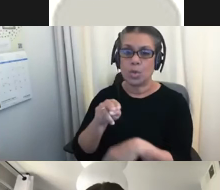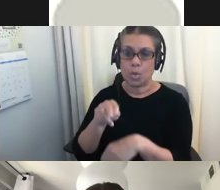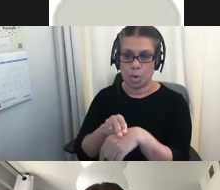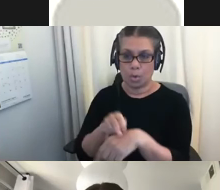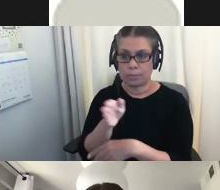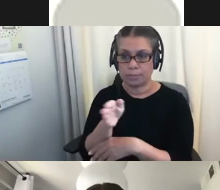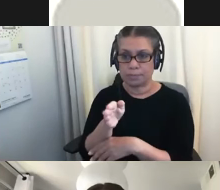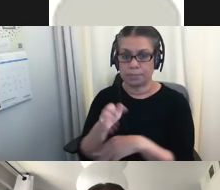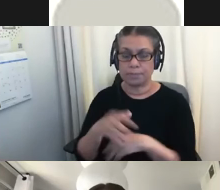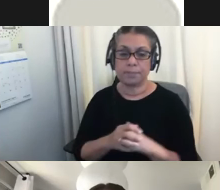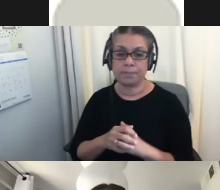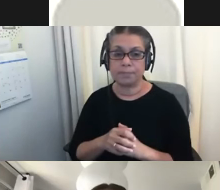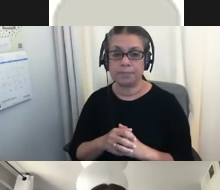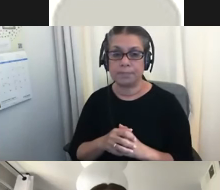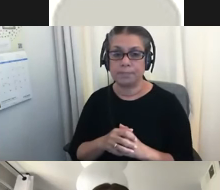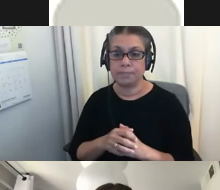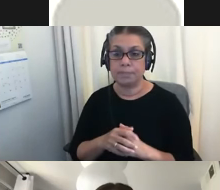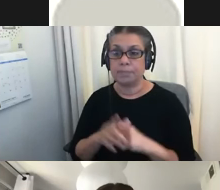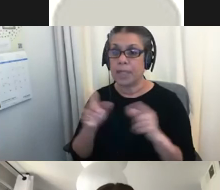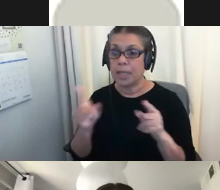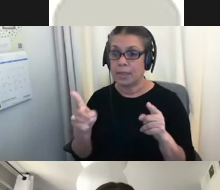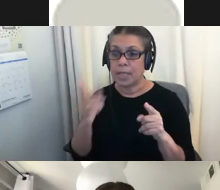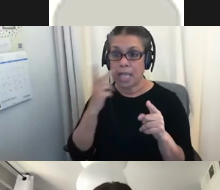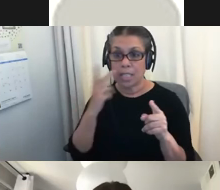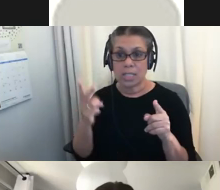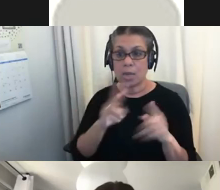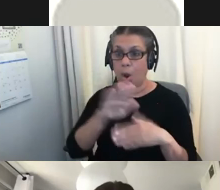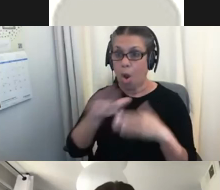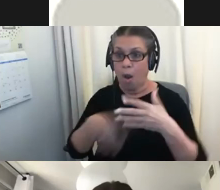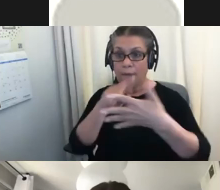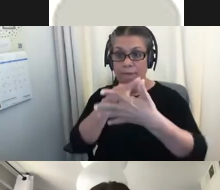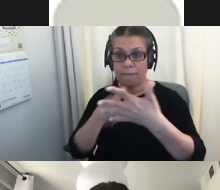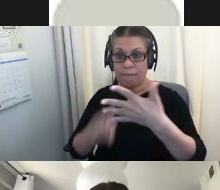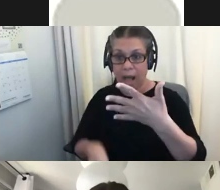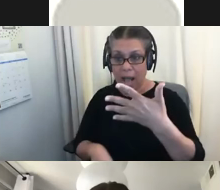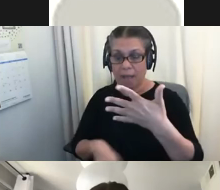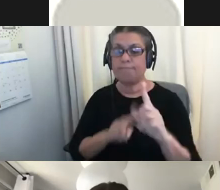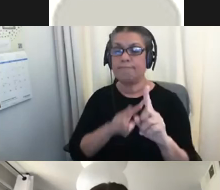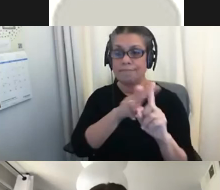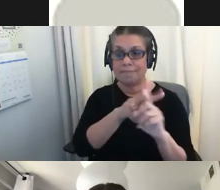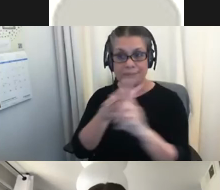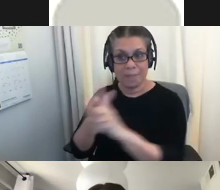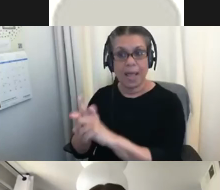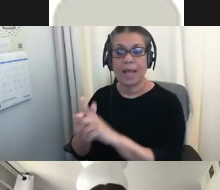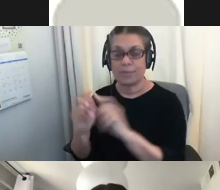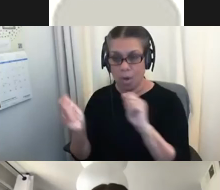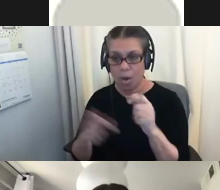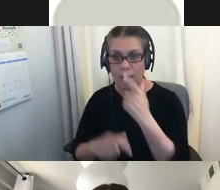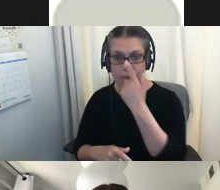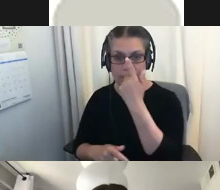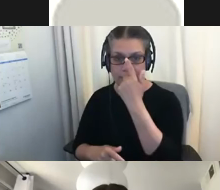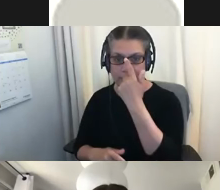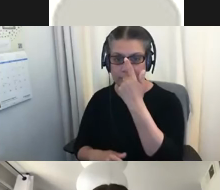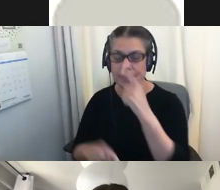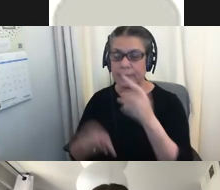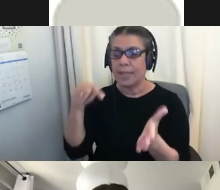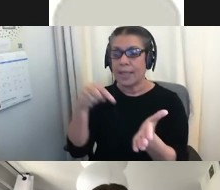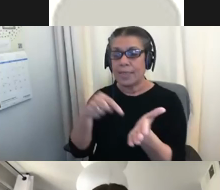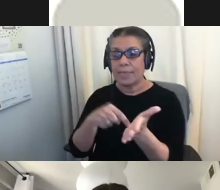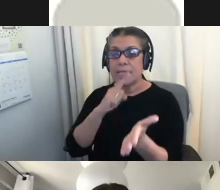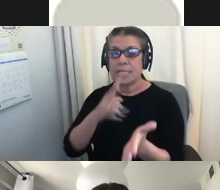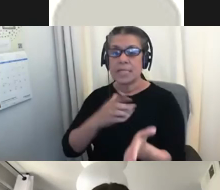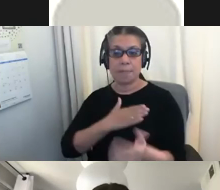effect size. And these effects were seen across all 5 domains of PERMA. And while this is the first, study to my